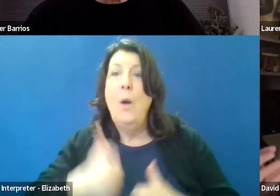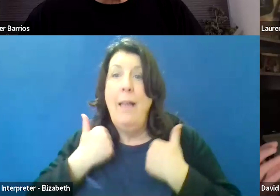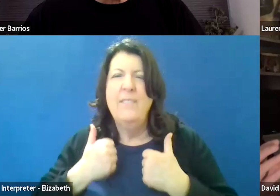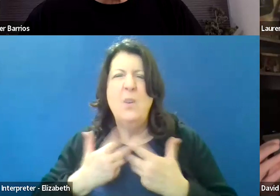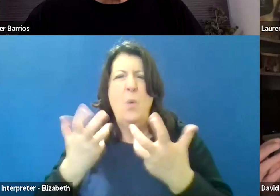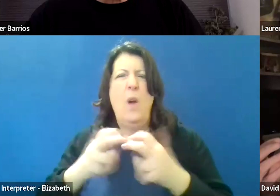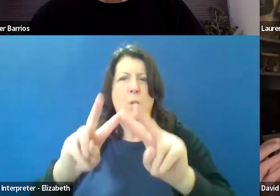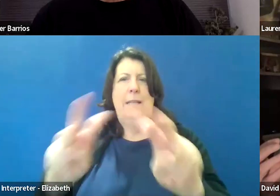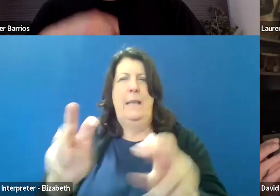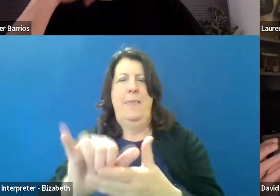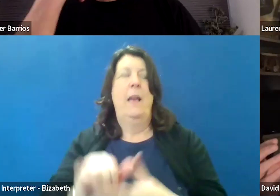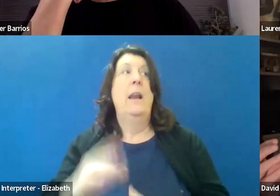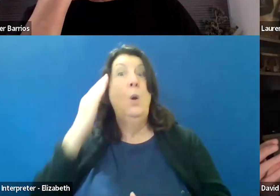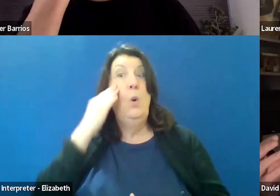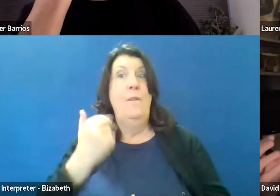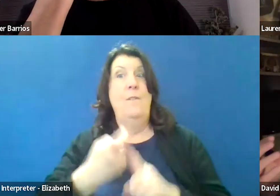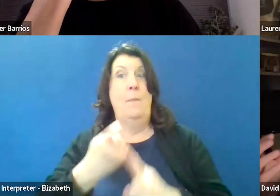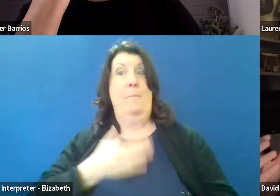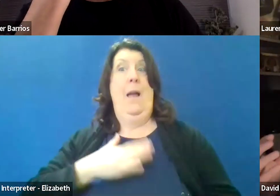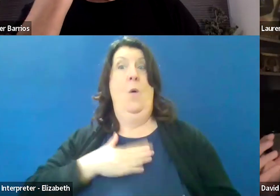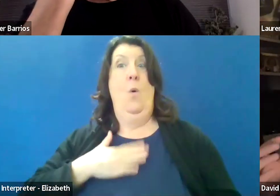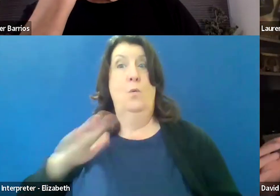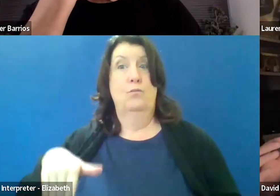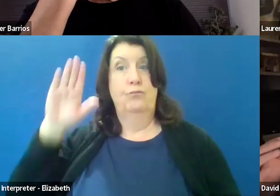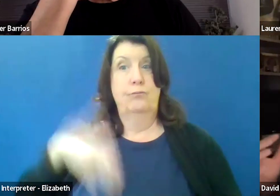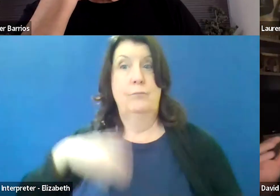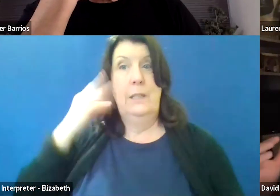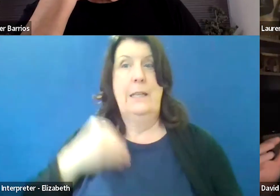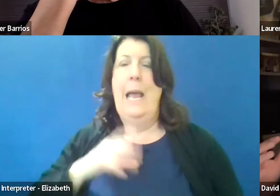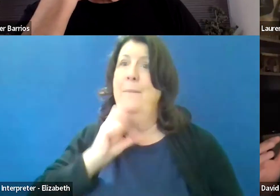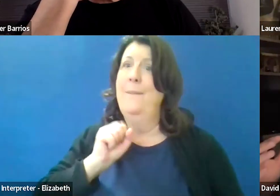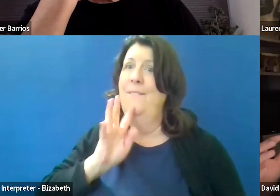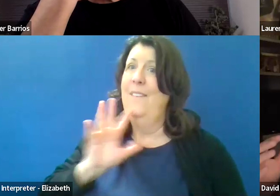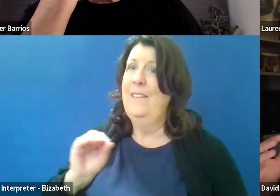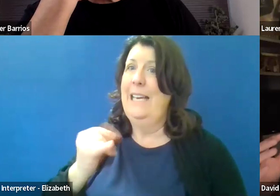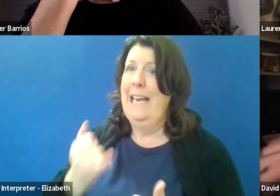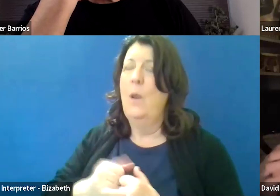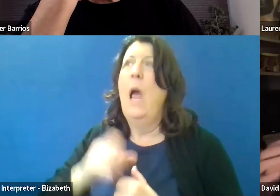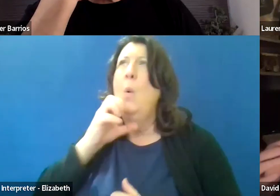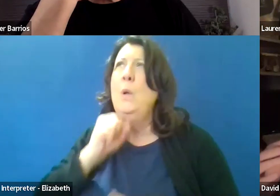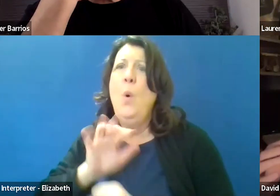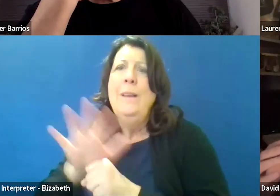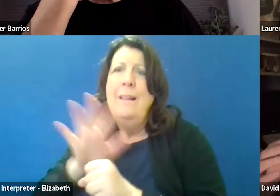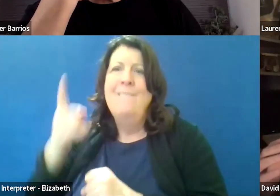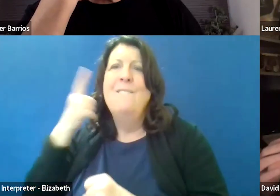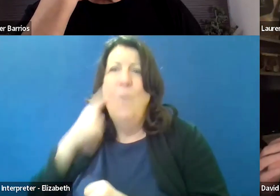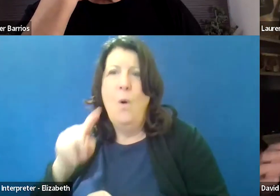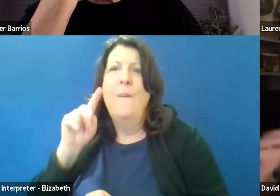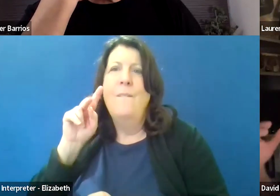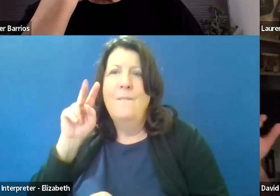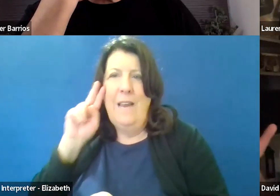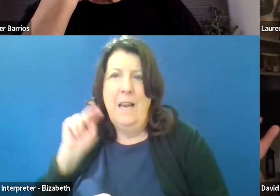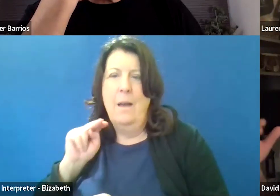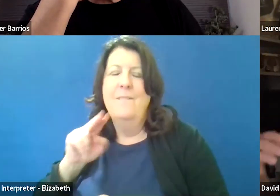kid that, you know, and I'm in my 50s, so I wasn't old enough for Vietnam, but I remember seeing the